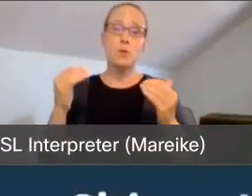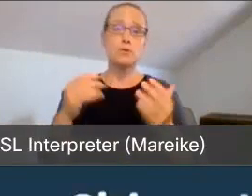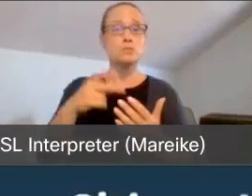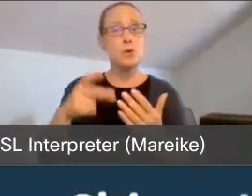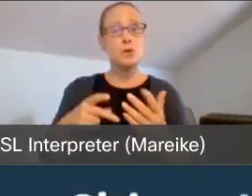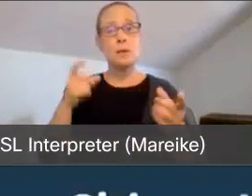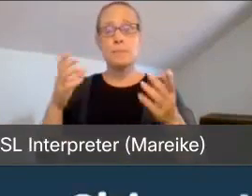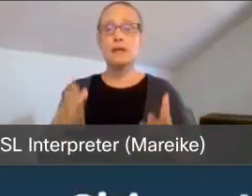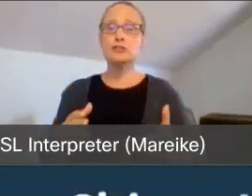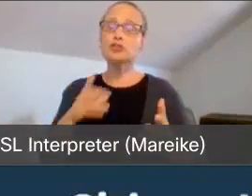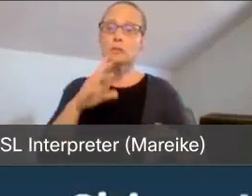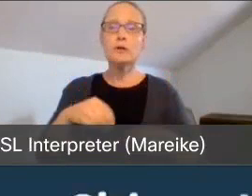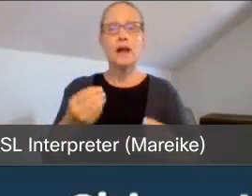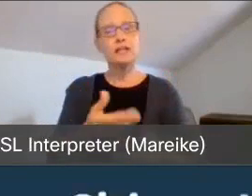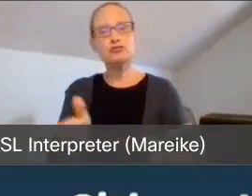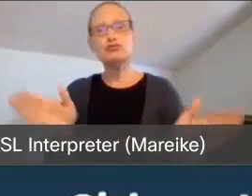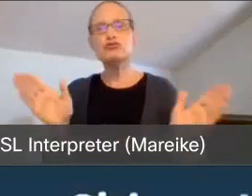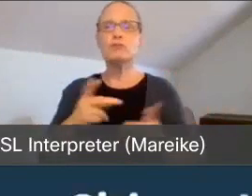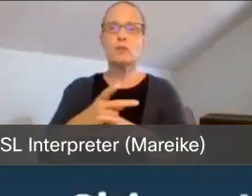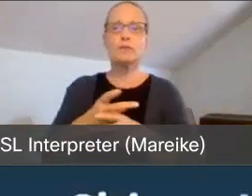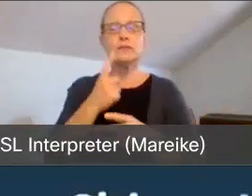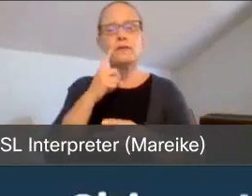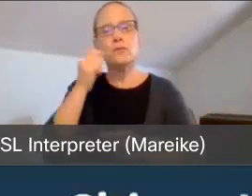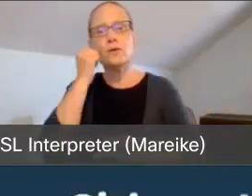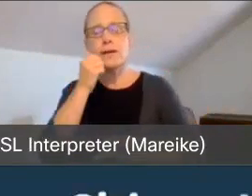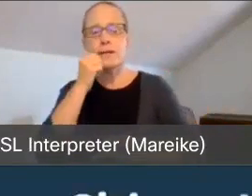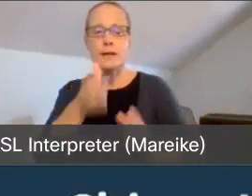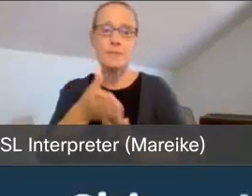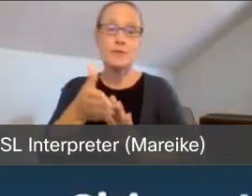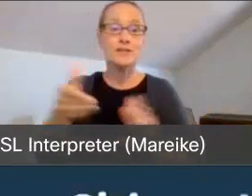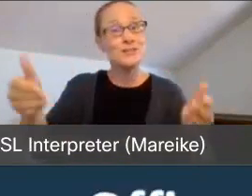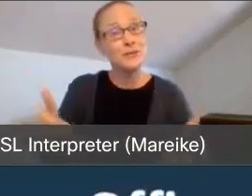providing general oversight of daily operations. So welcome to it.